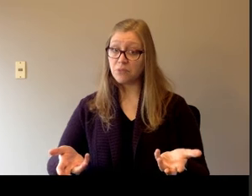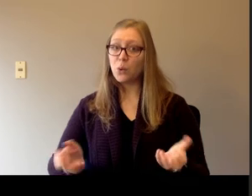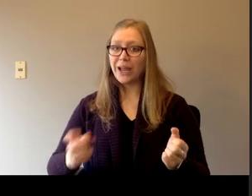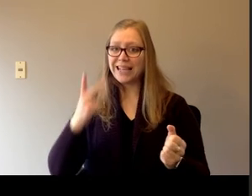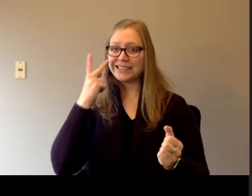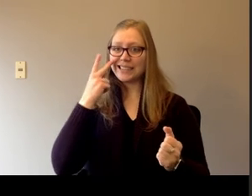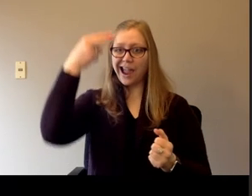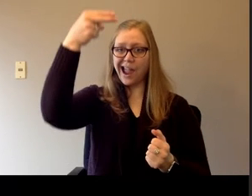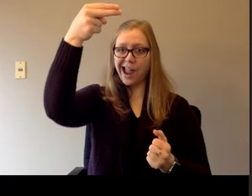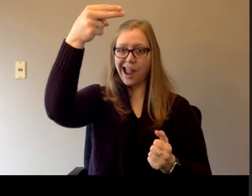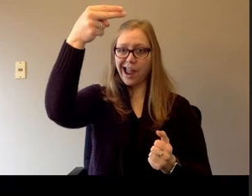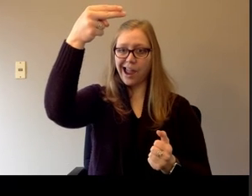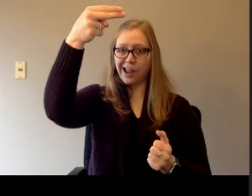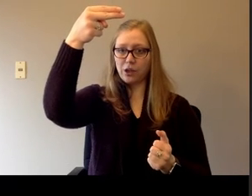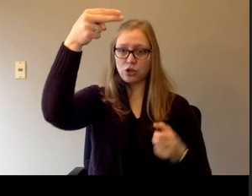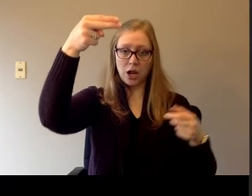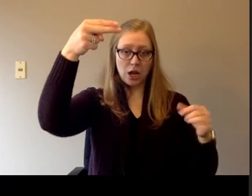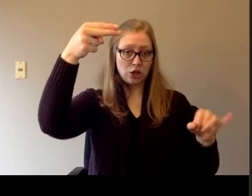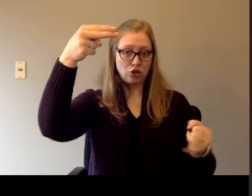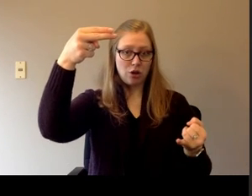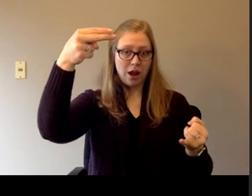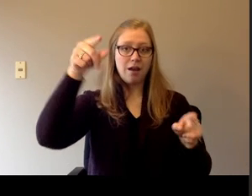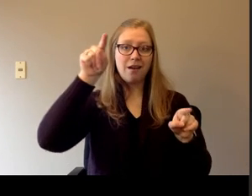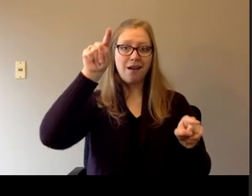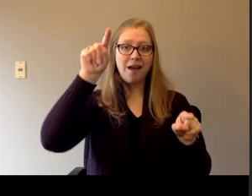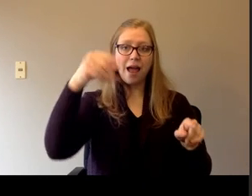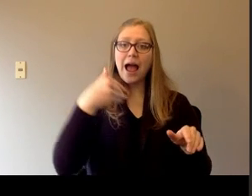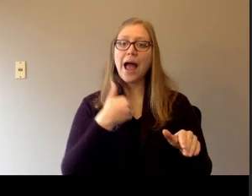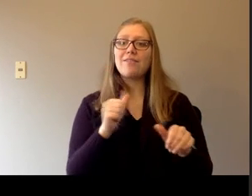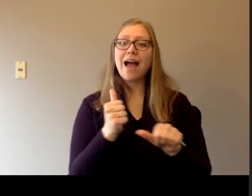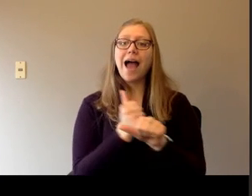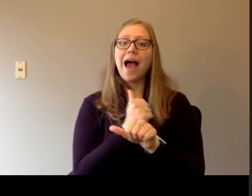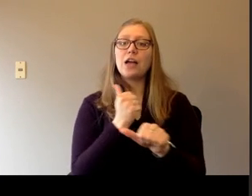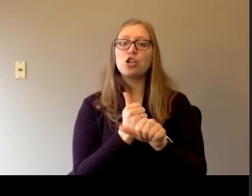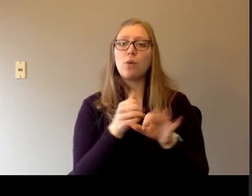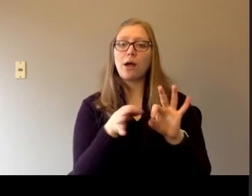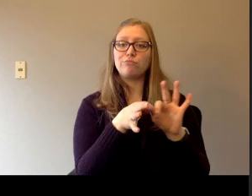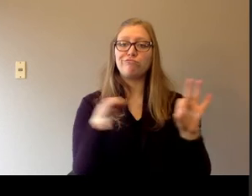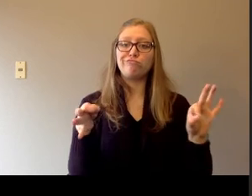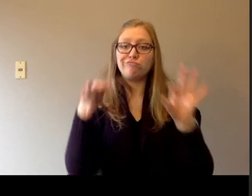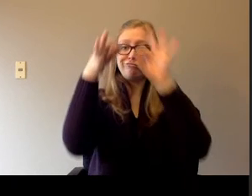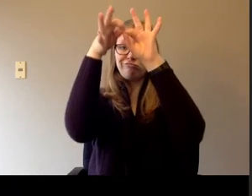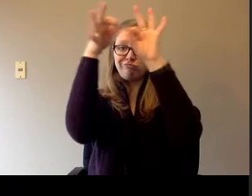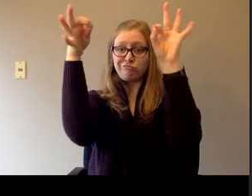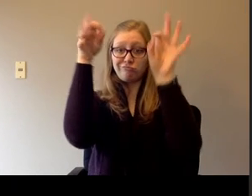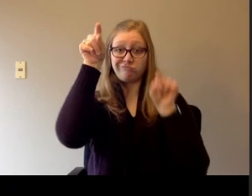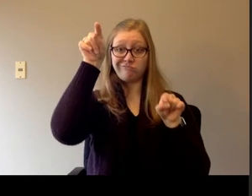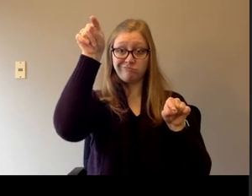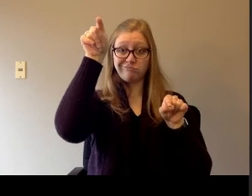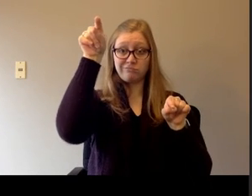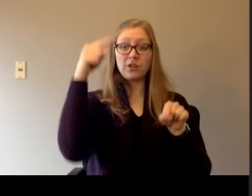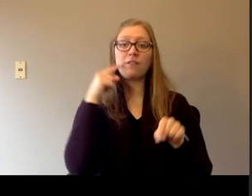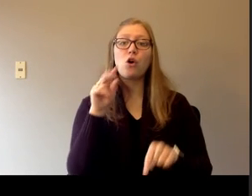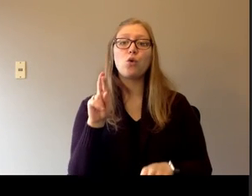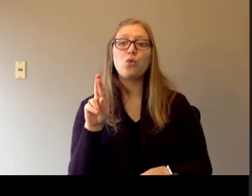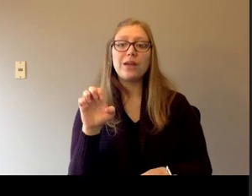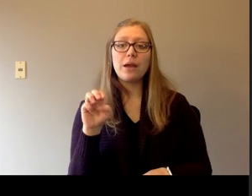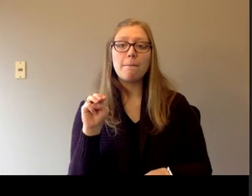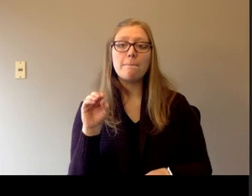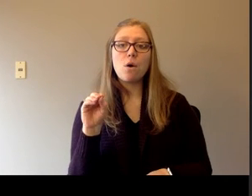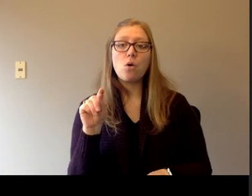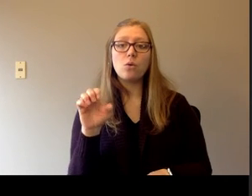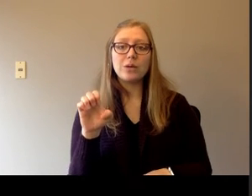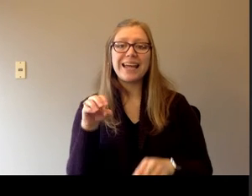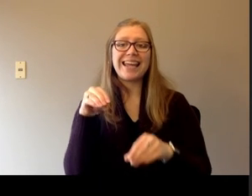algebraic expressions for the two remote interior angles at J and H. But I know by